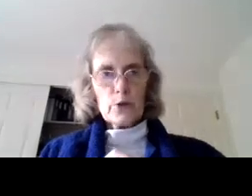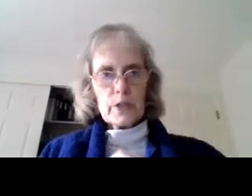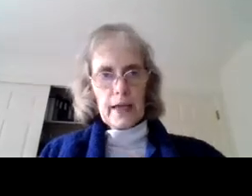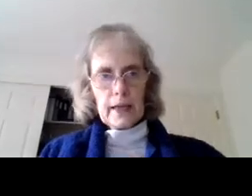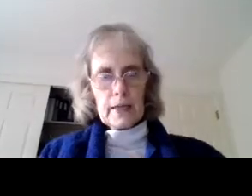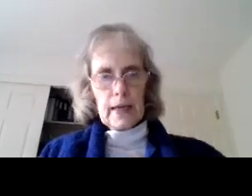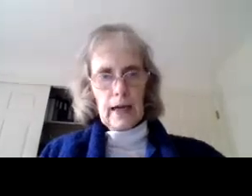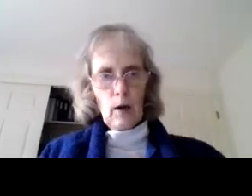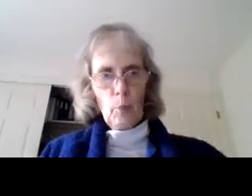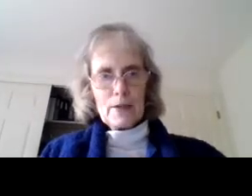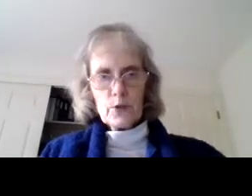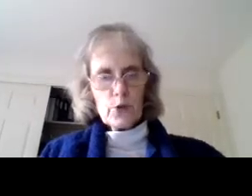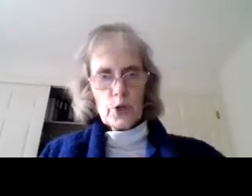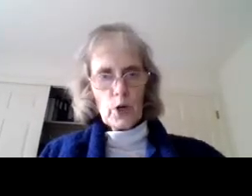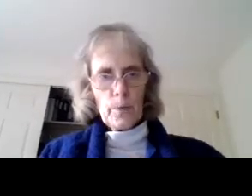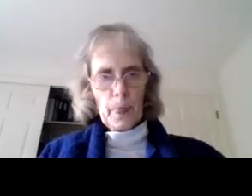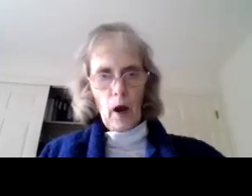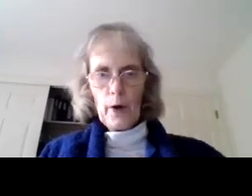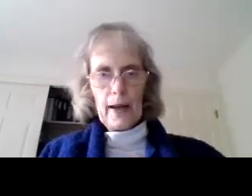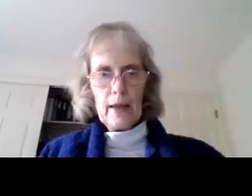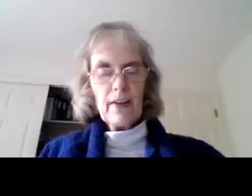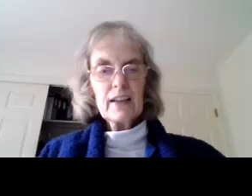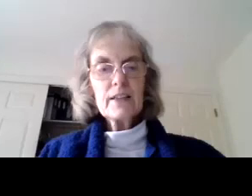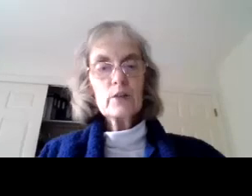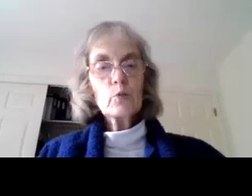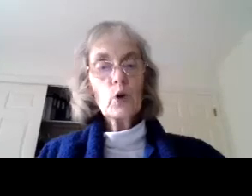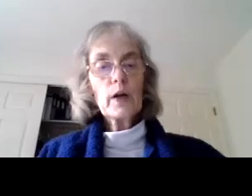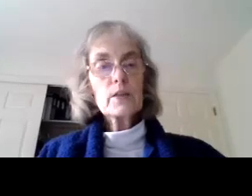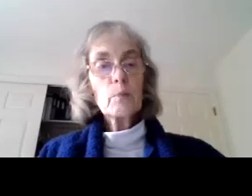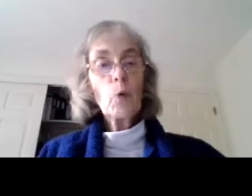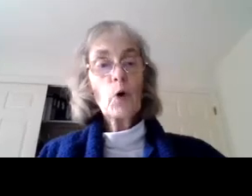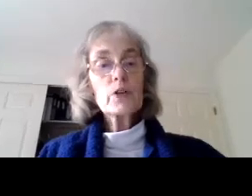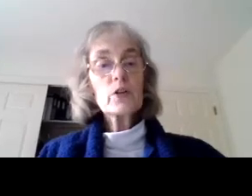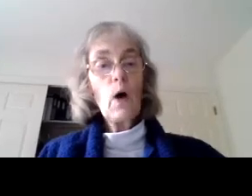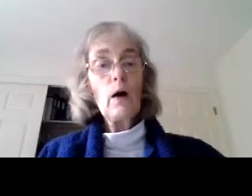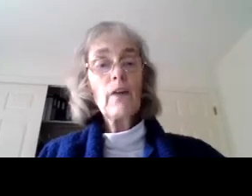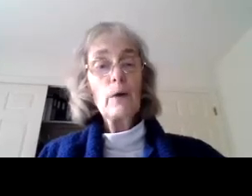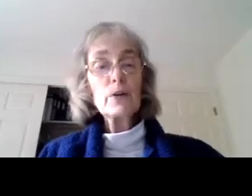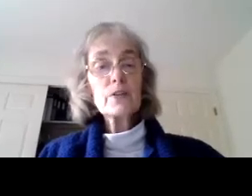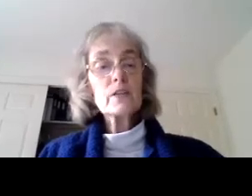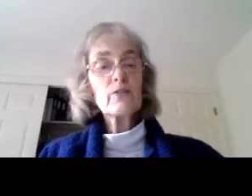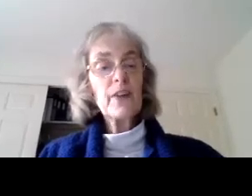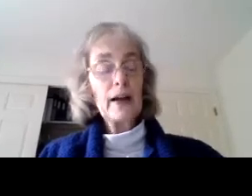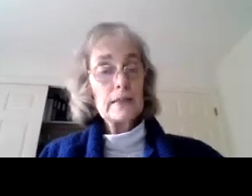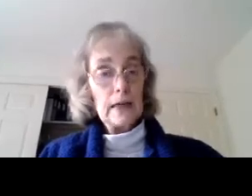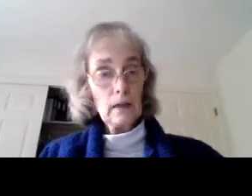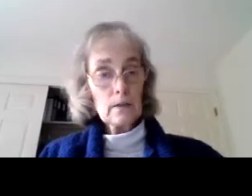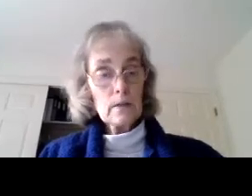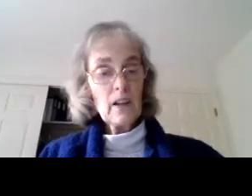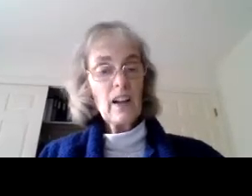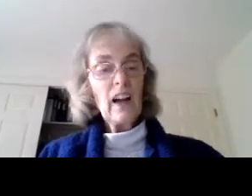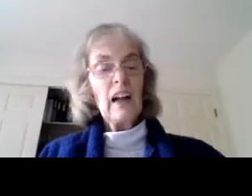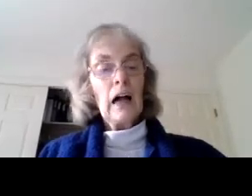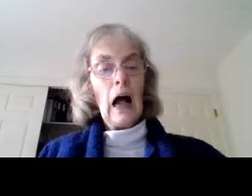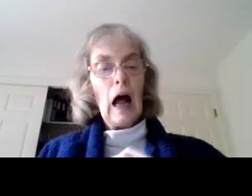To understand how messenger RNA vaccines work, it's important to know how viruses infect